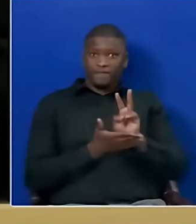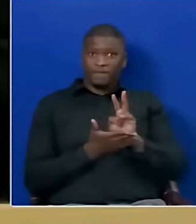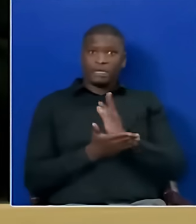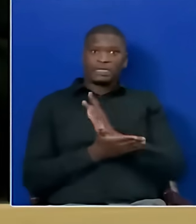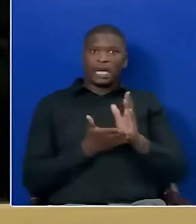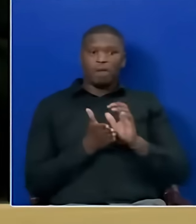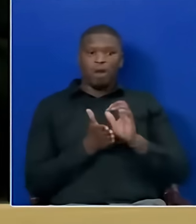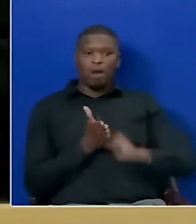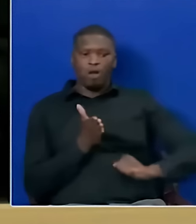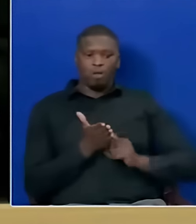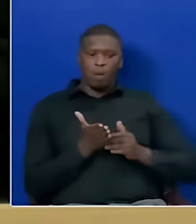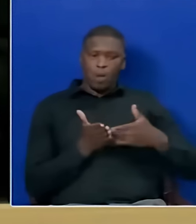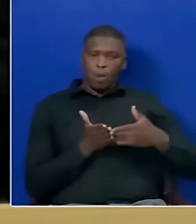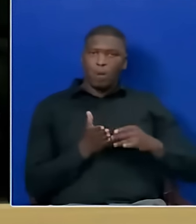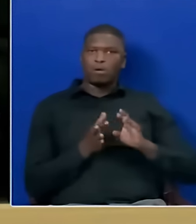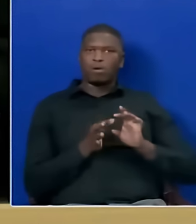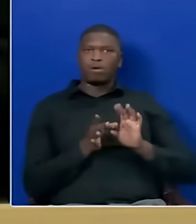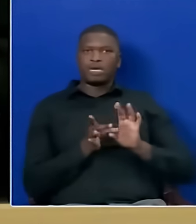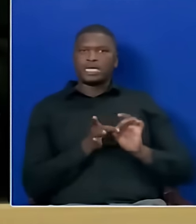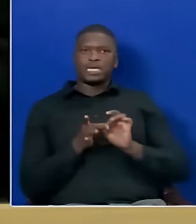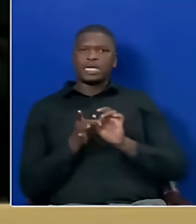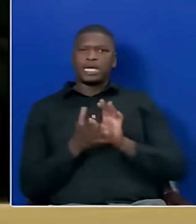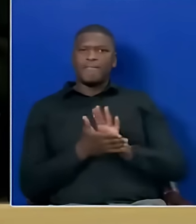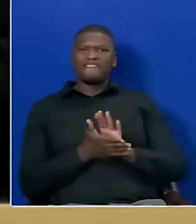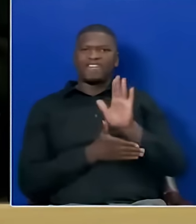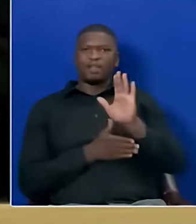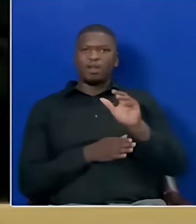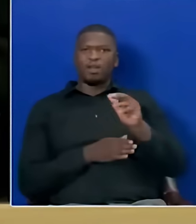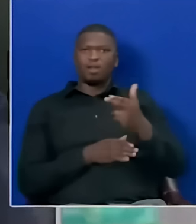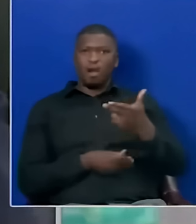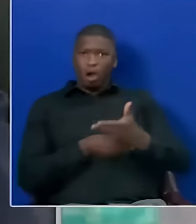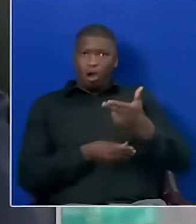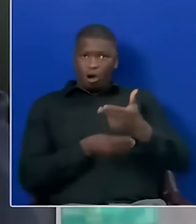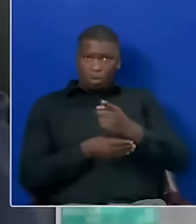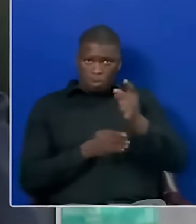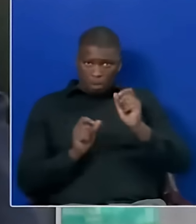I think, the 15 cartridges that were recovered in Bramley?